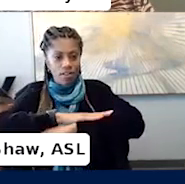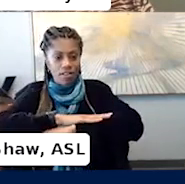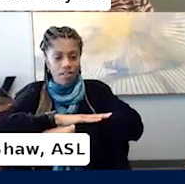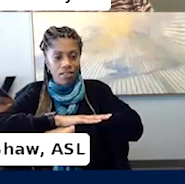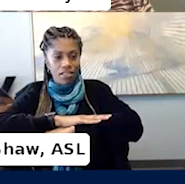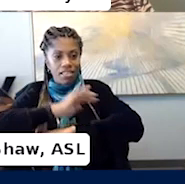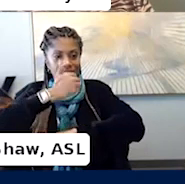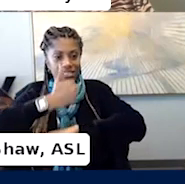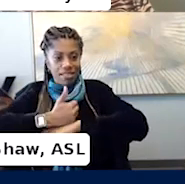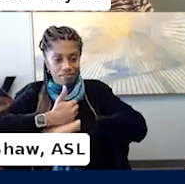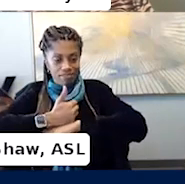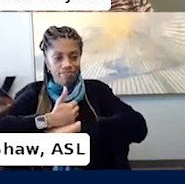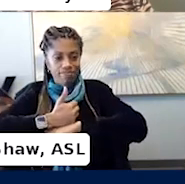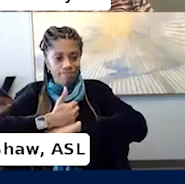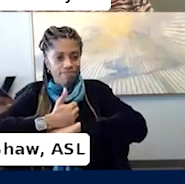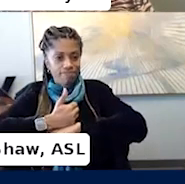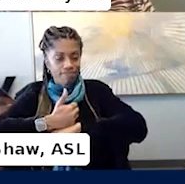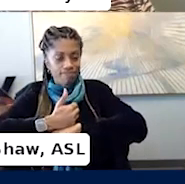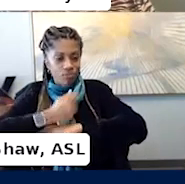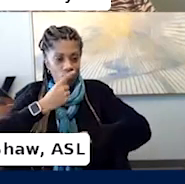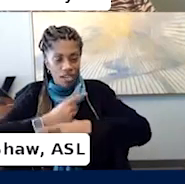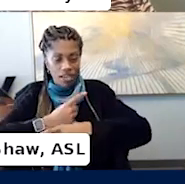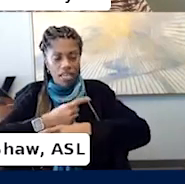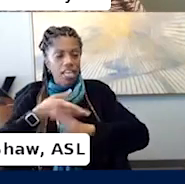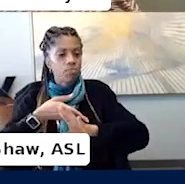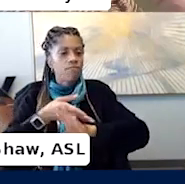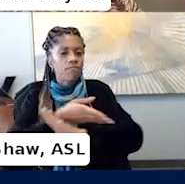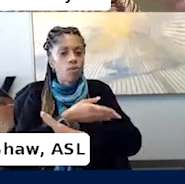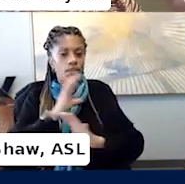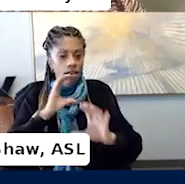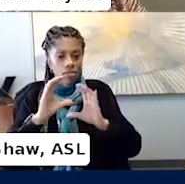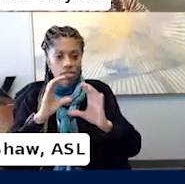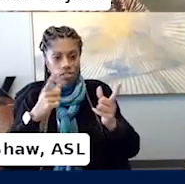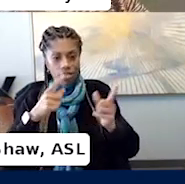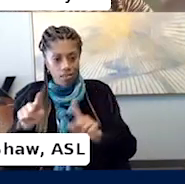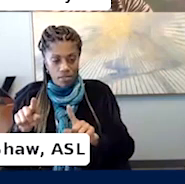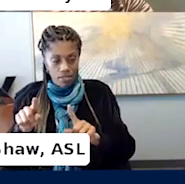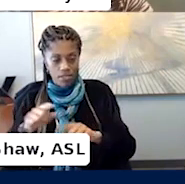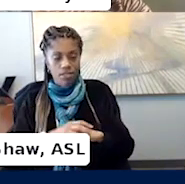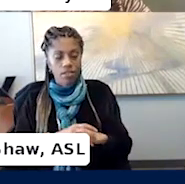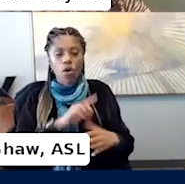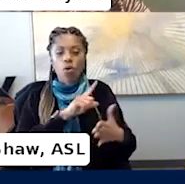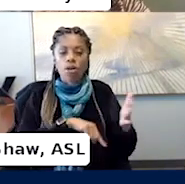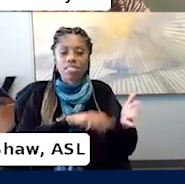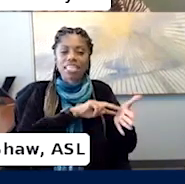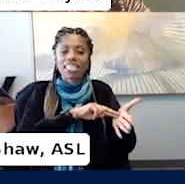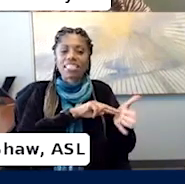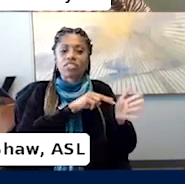the conversation even happens. And what intentionality do you bring in setting that